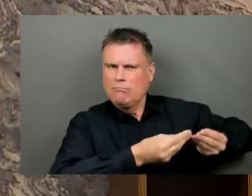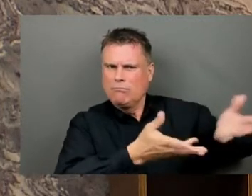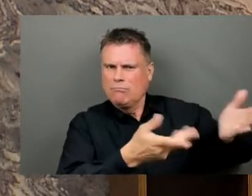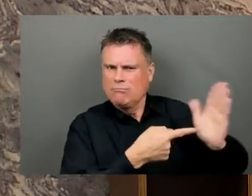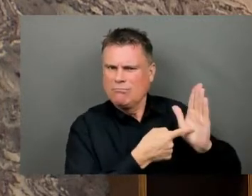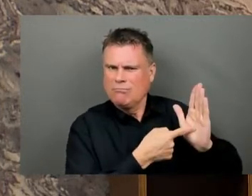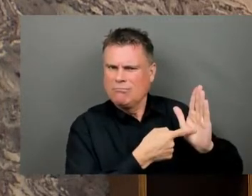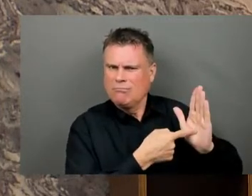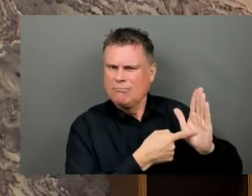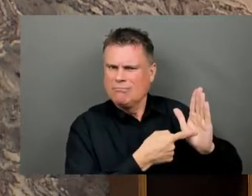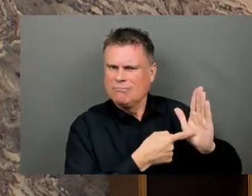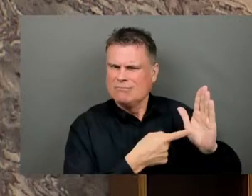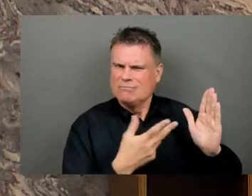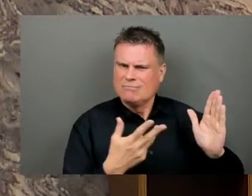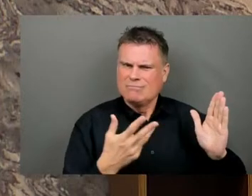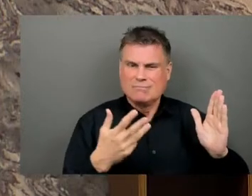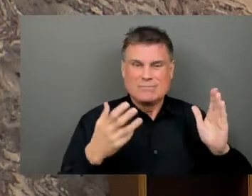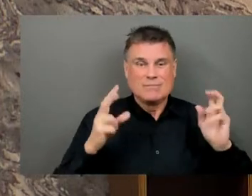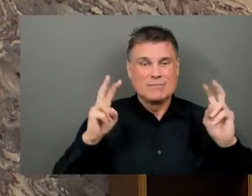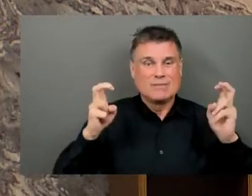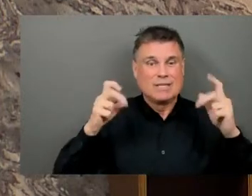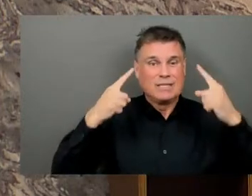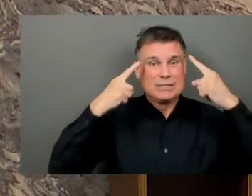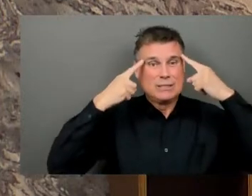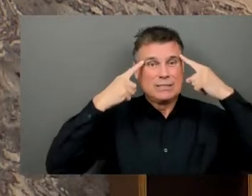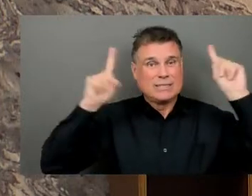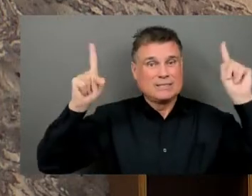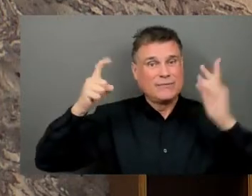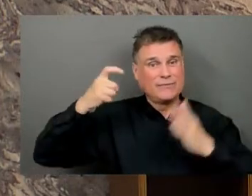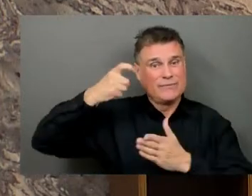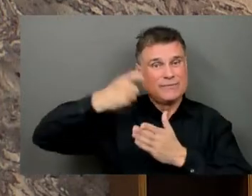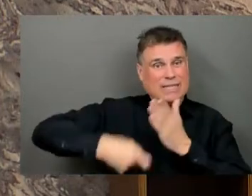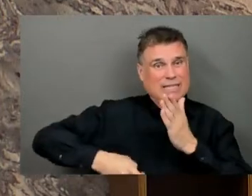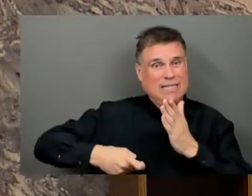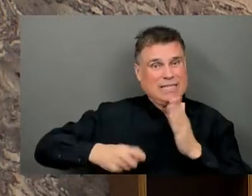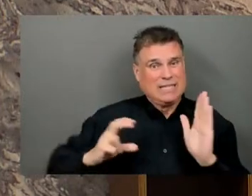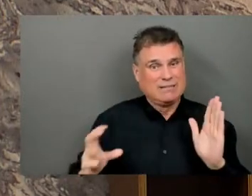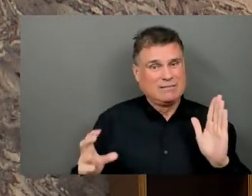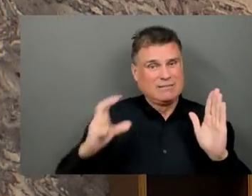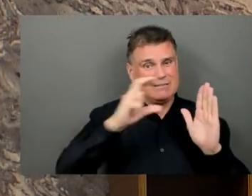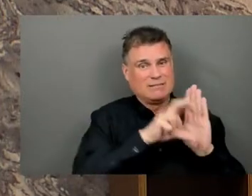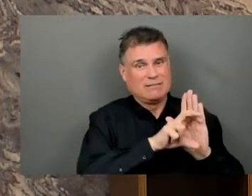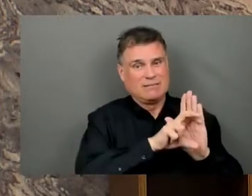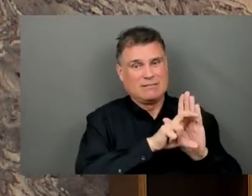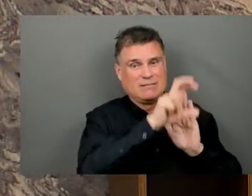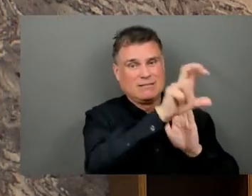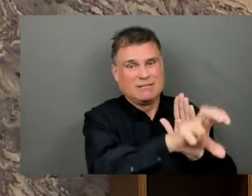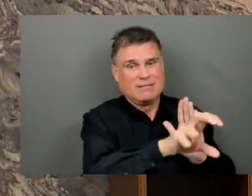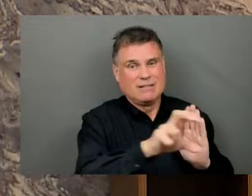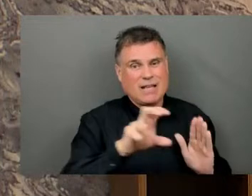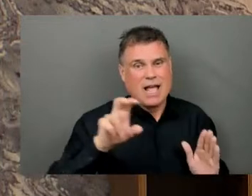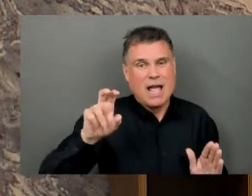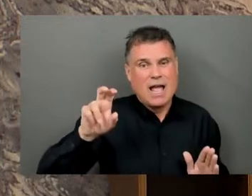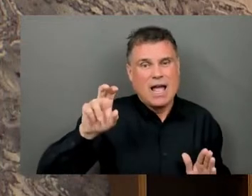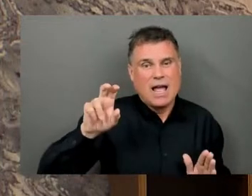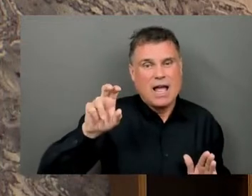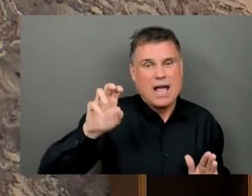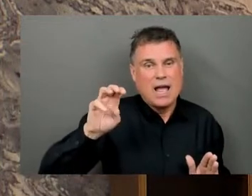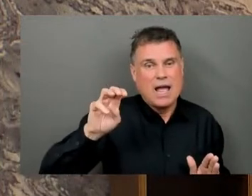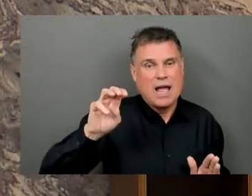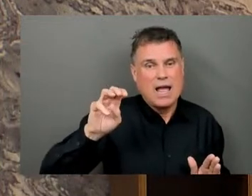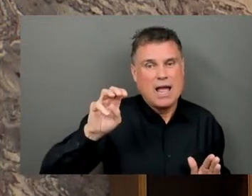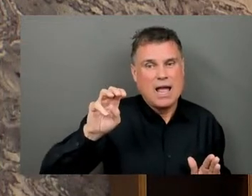adjudicator, MNPLLP. Now, the opposition is not saying that